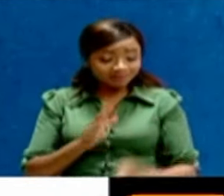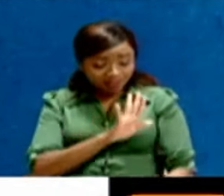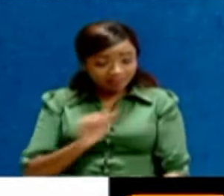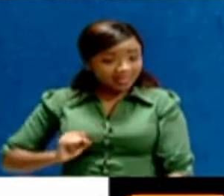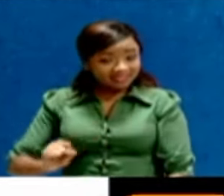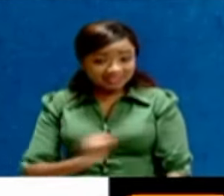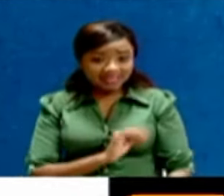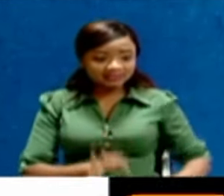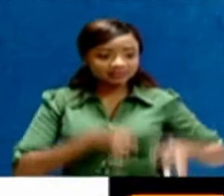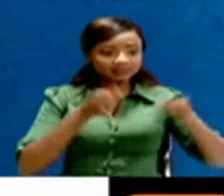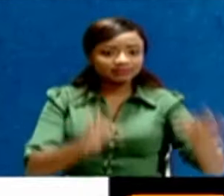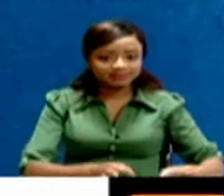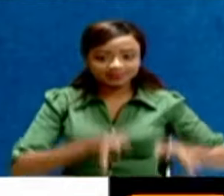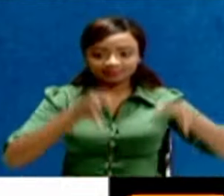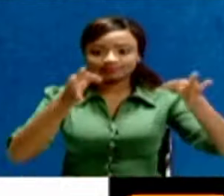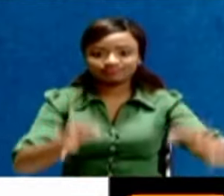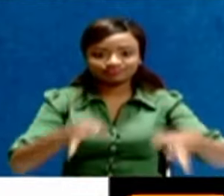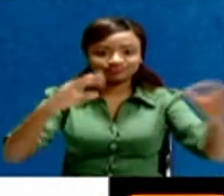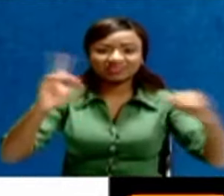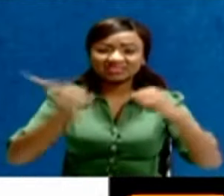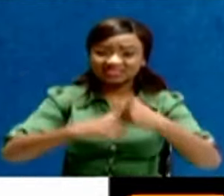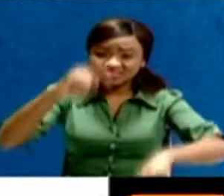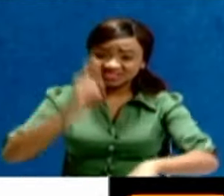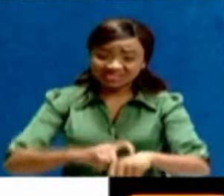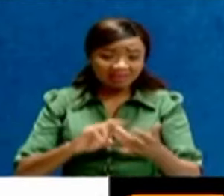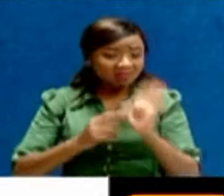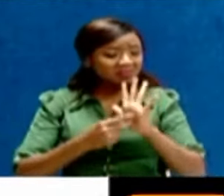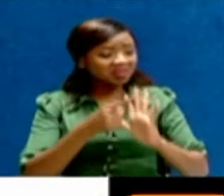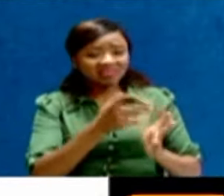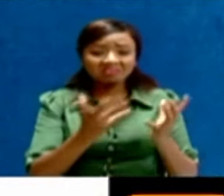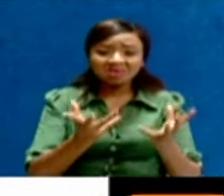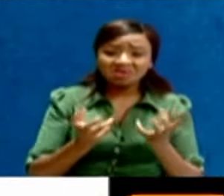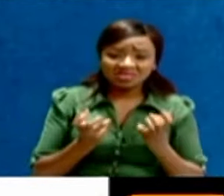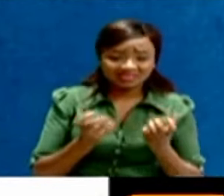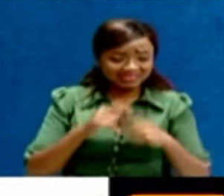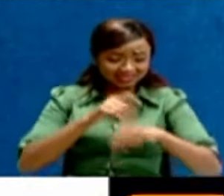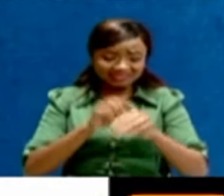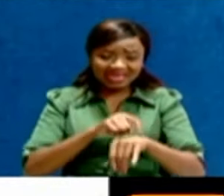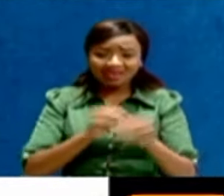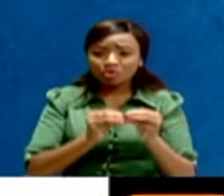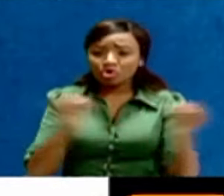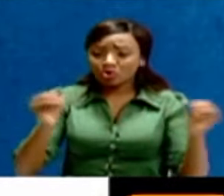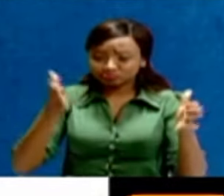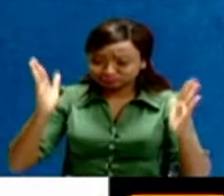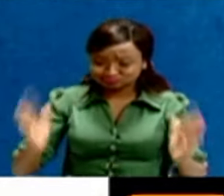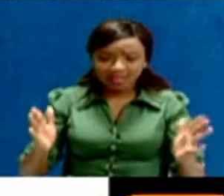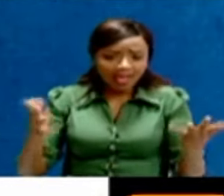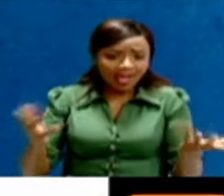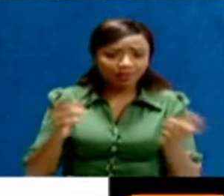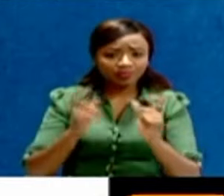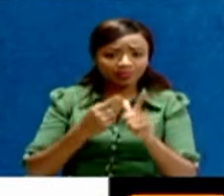the formula. How many more attempts does Senate really require to find a way forward to ensure that the counties get funded?